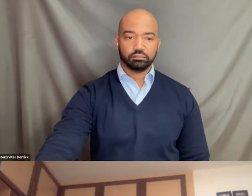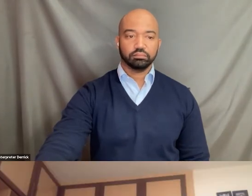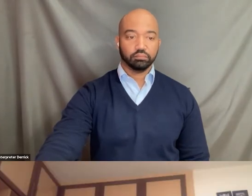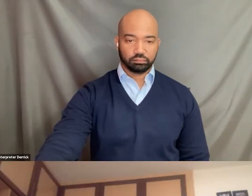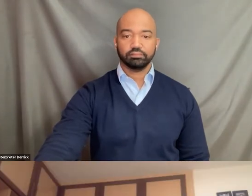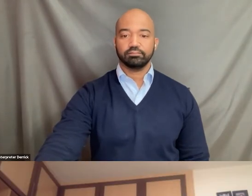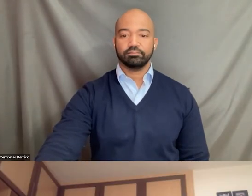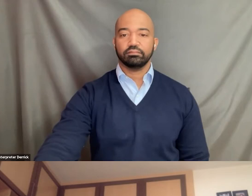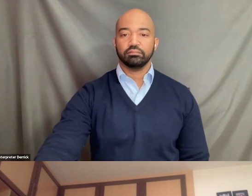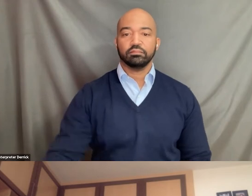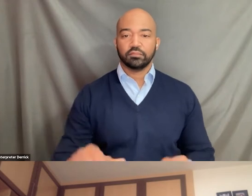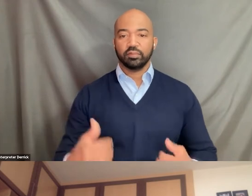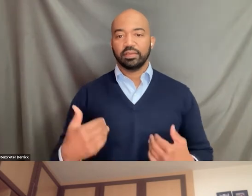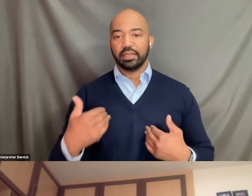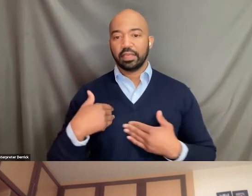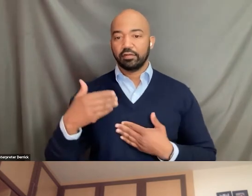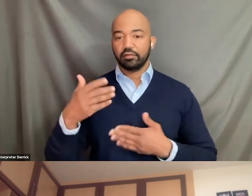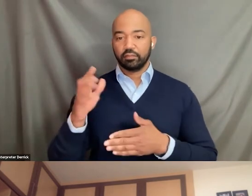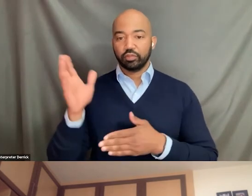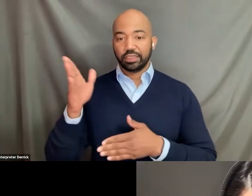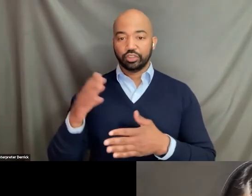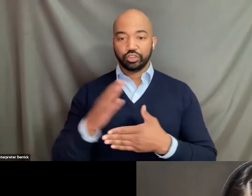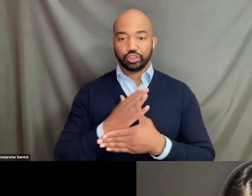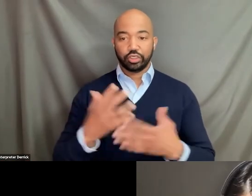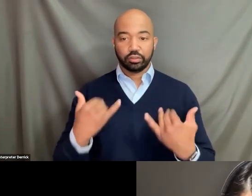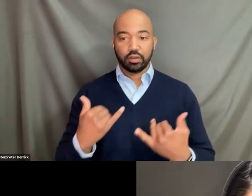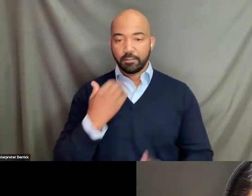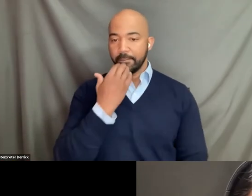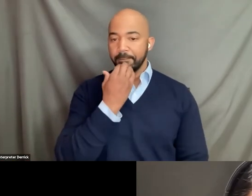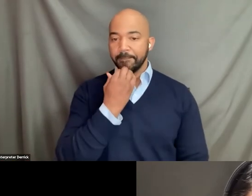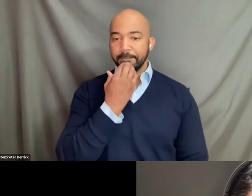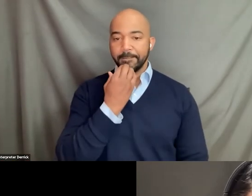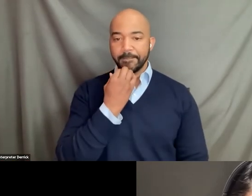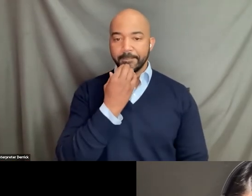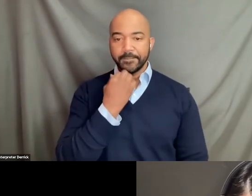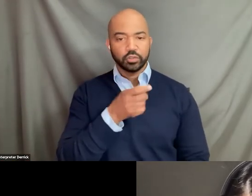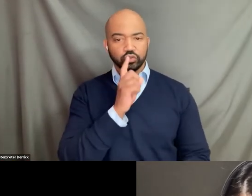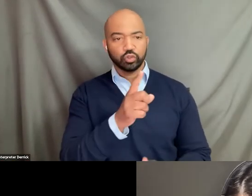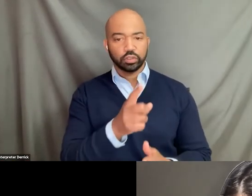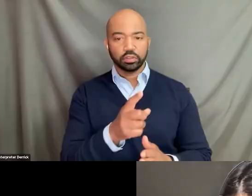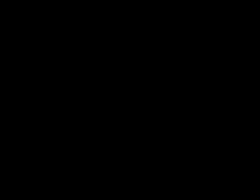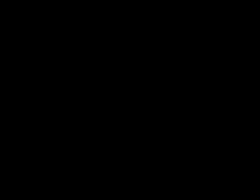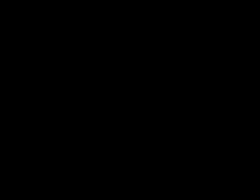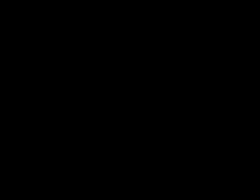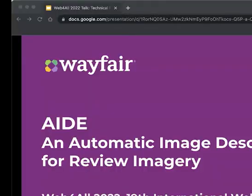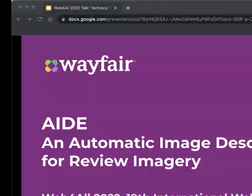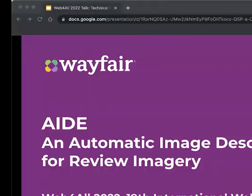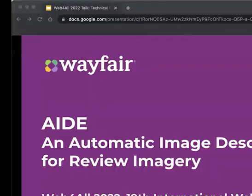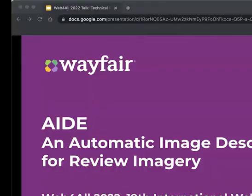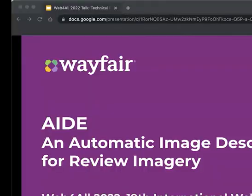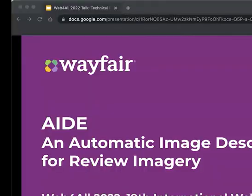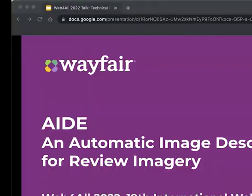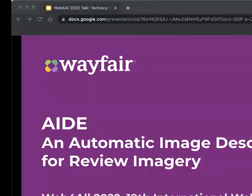Can we have the presentation shared, please? Yes, sure, 1 second. Nicole Tan will be